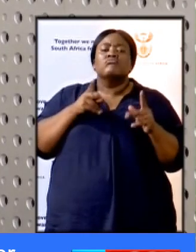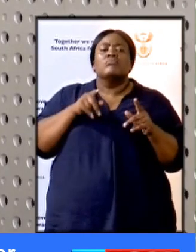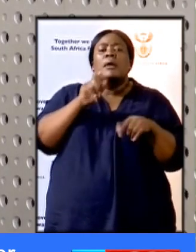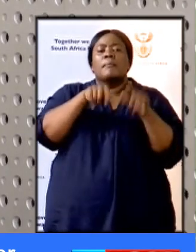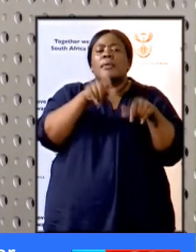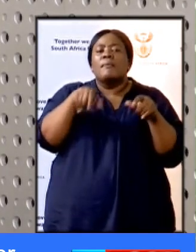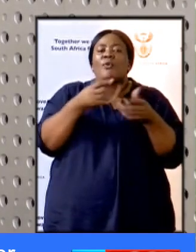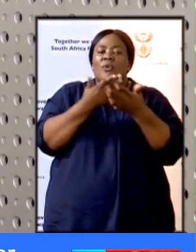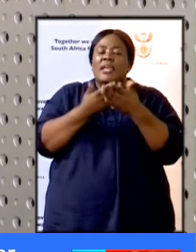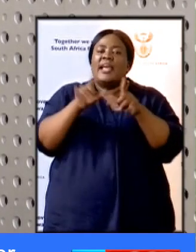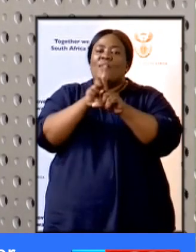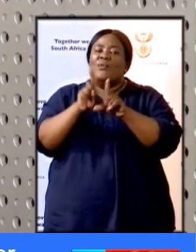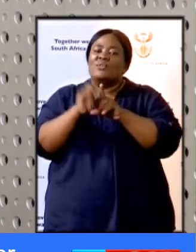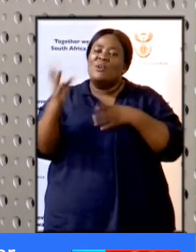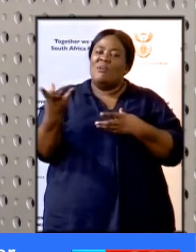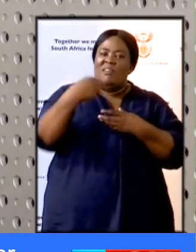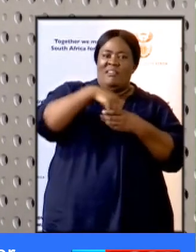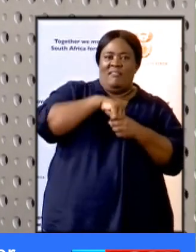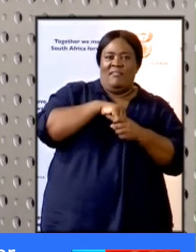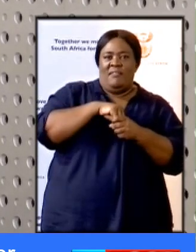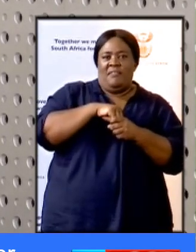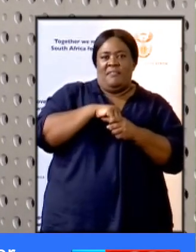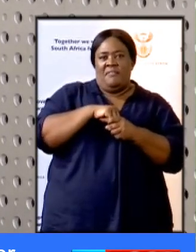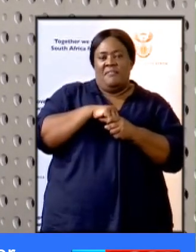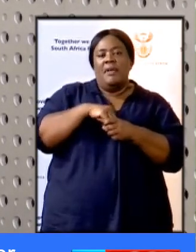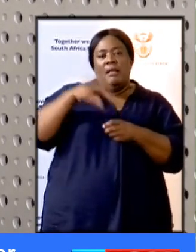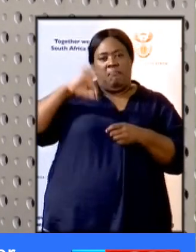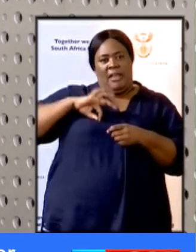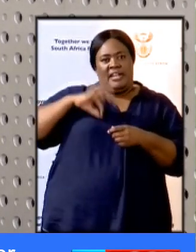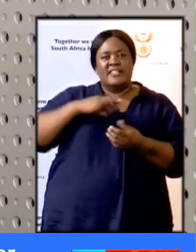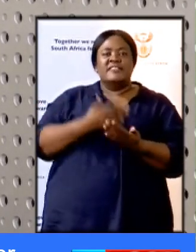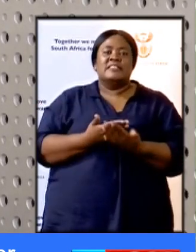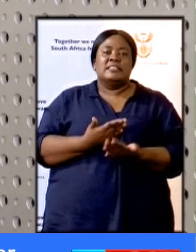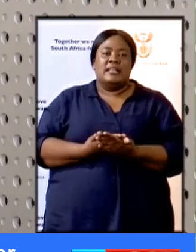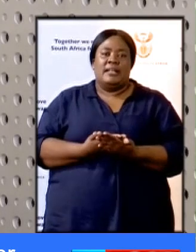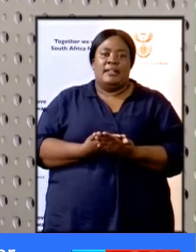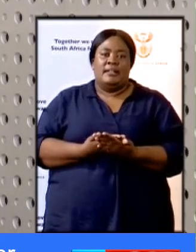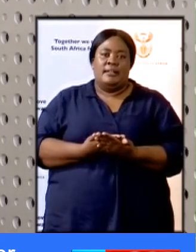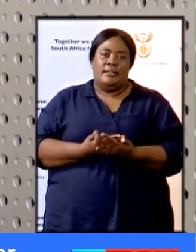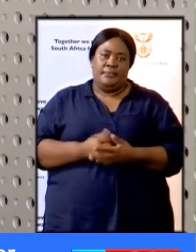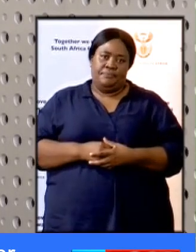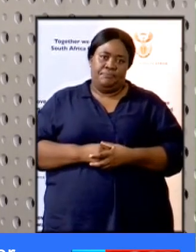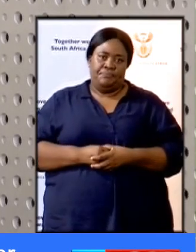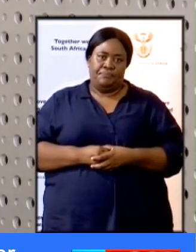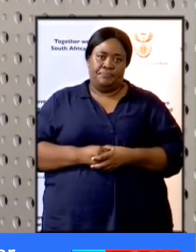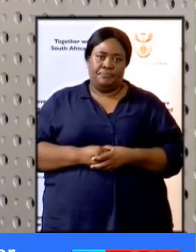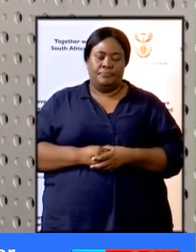also part of this effort and they are able to benefit from that where possible.